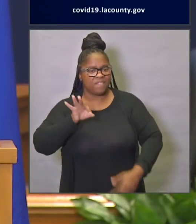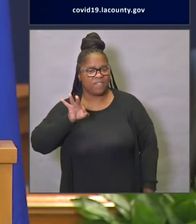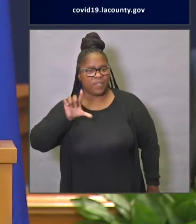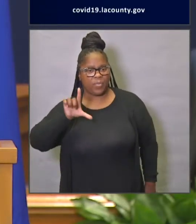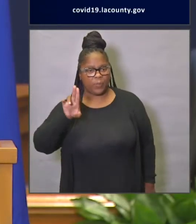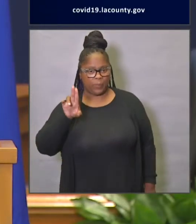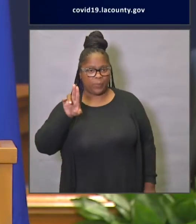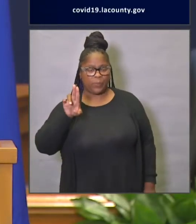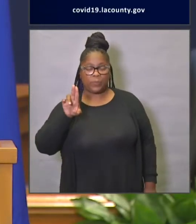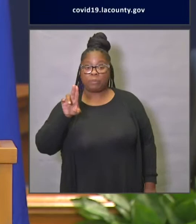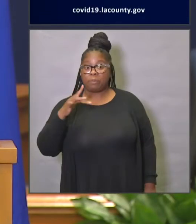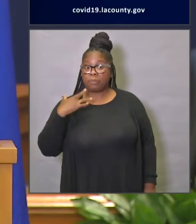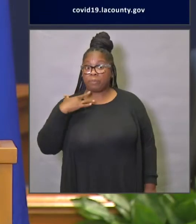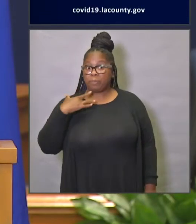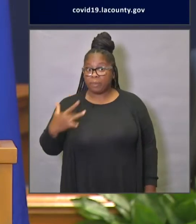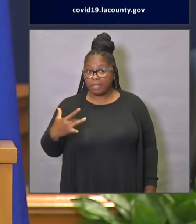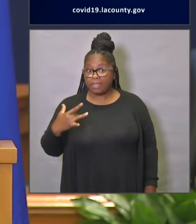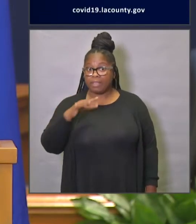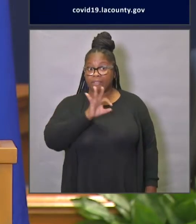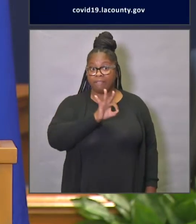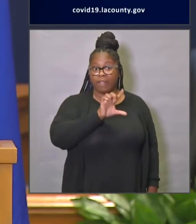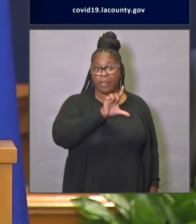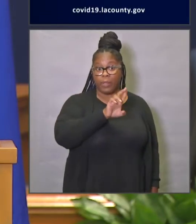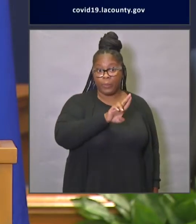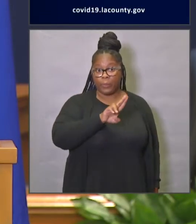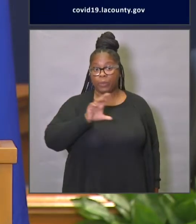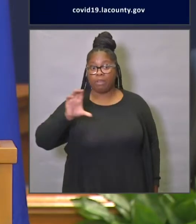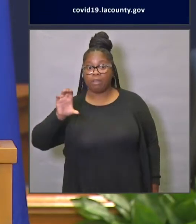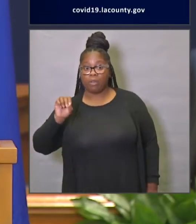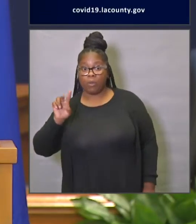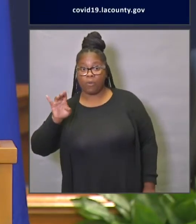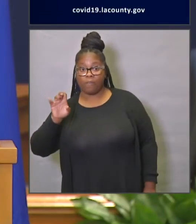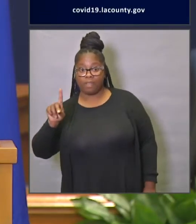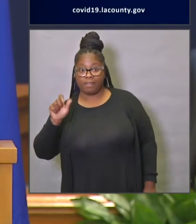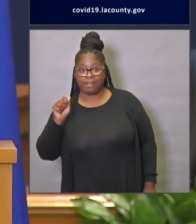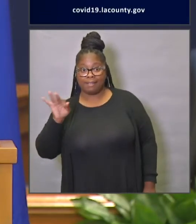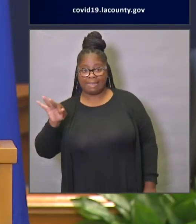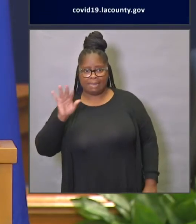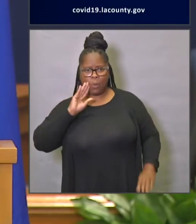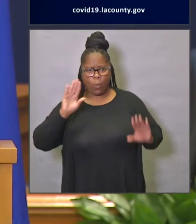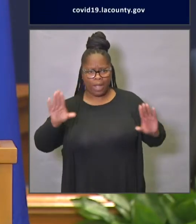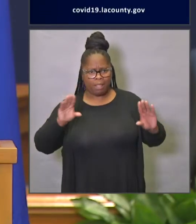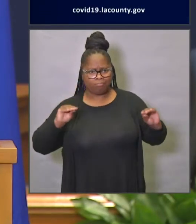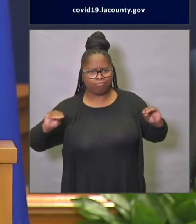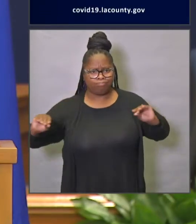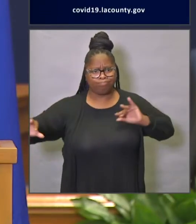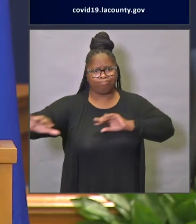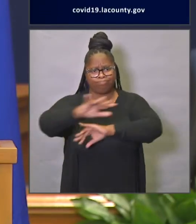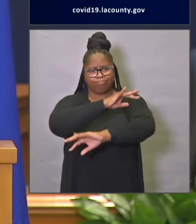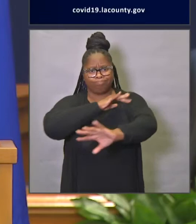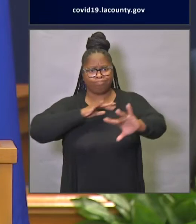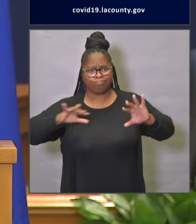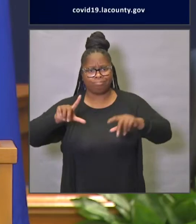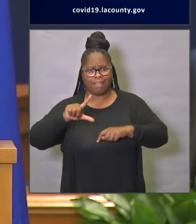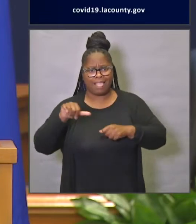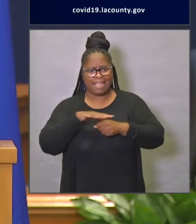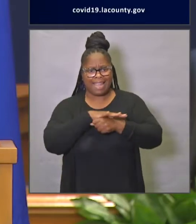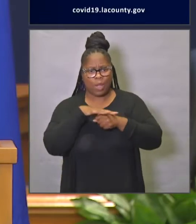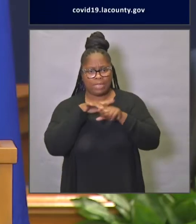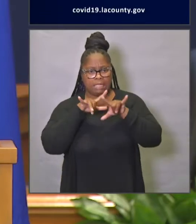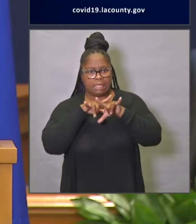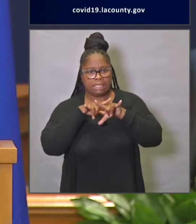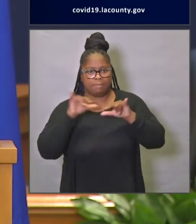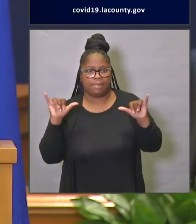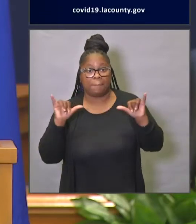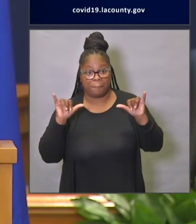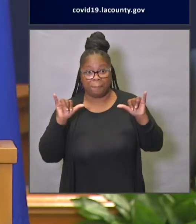highly likely that both flu and COVID-19 will be present in LA County at the same time this year. So now more